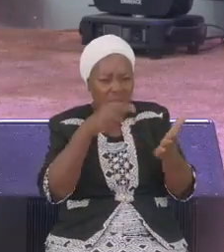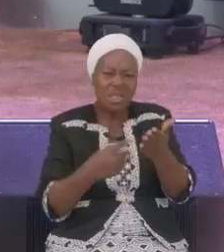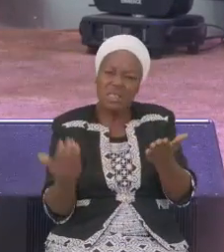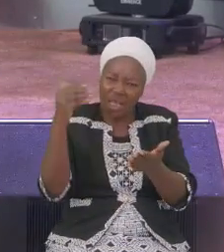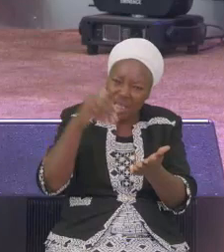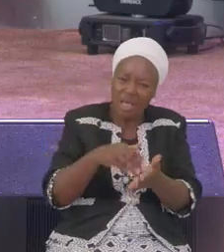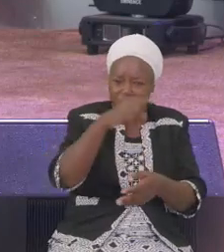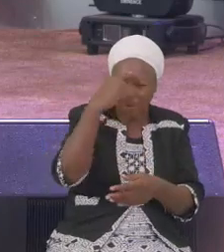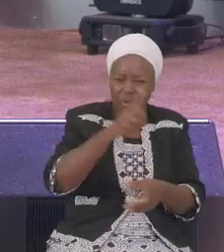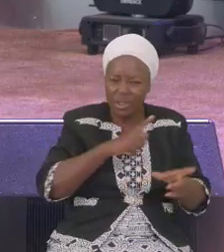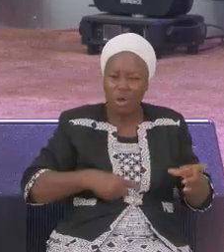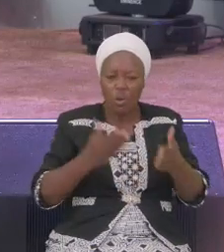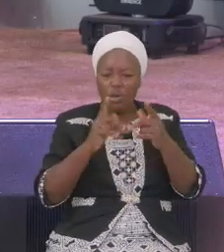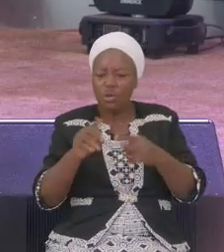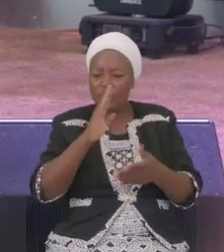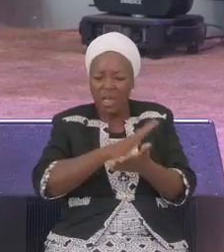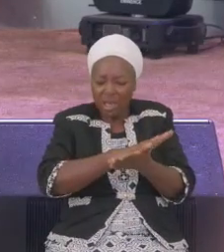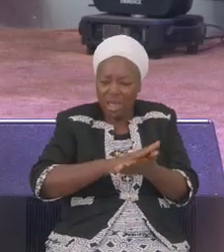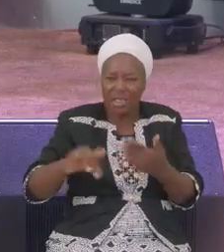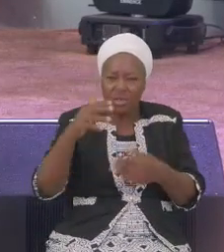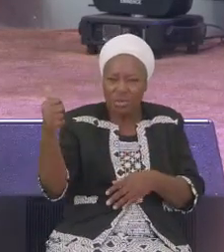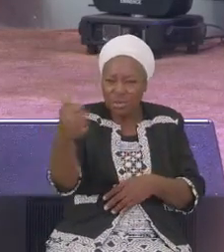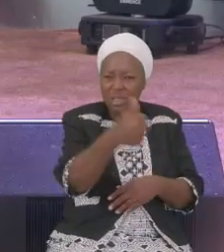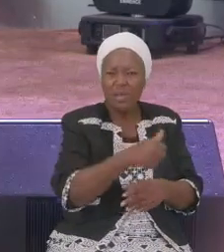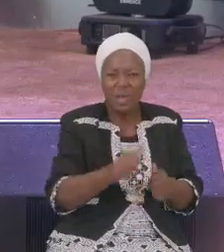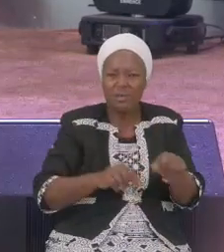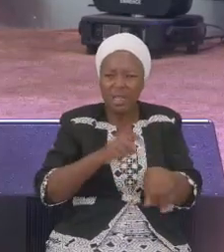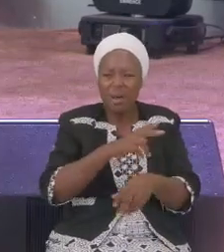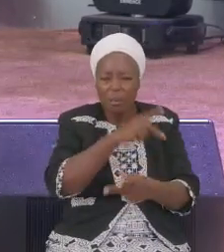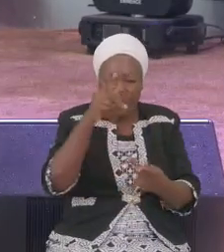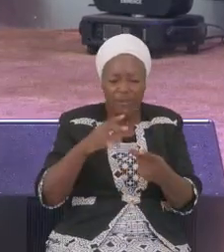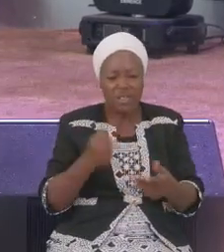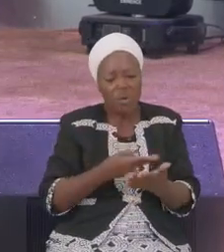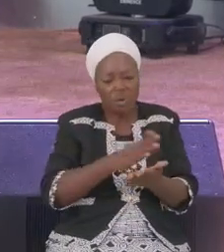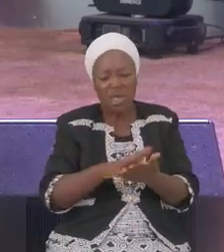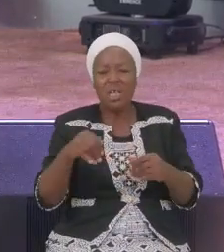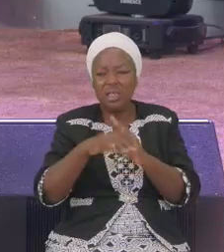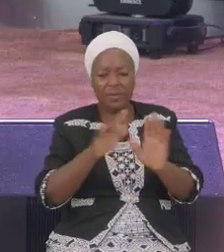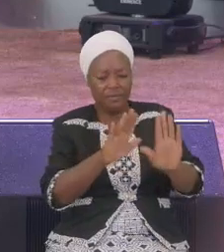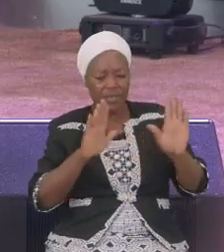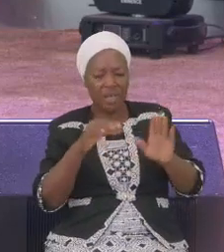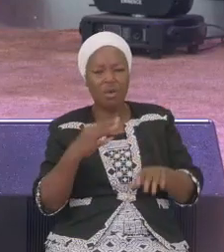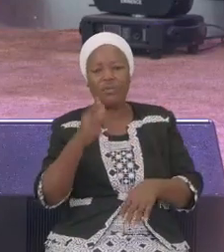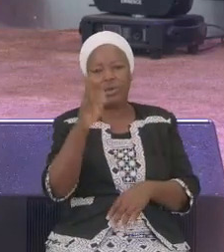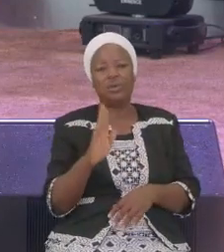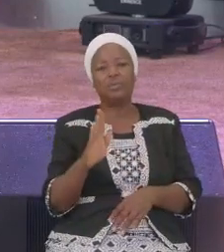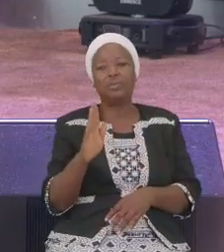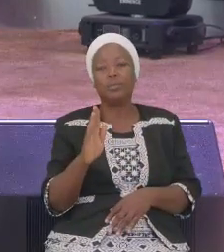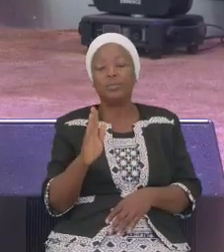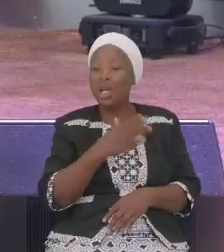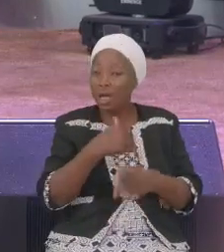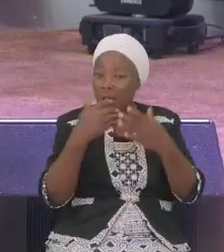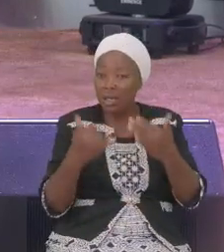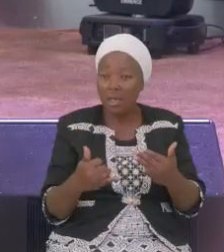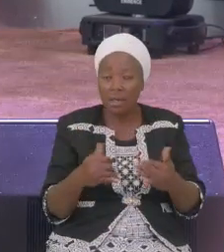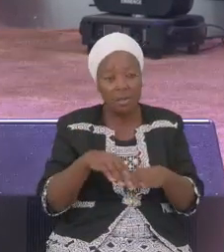be cleansing yourself every time and perfecting holiness in the fear of God. And now